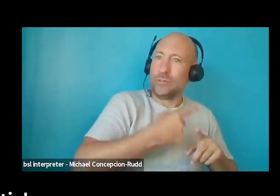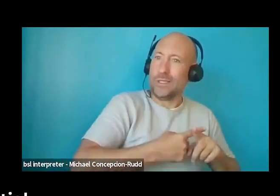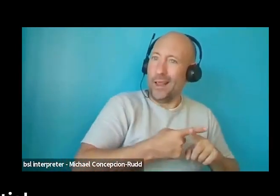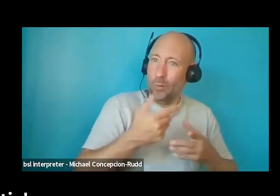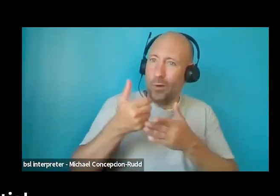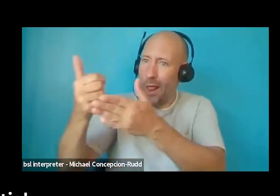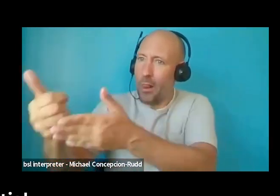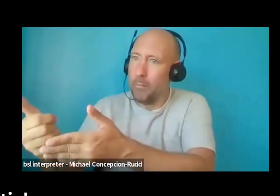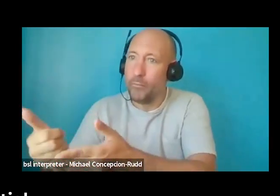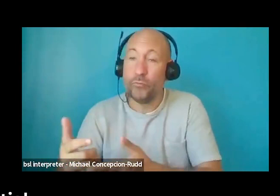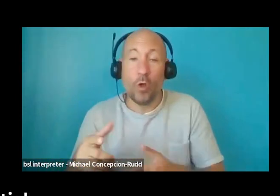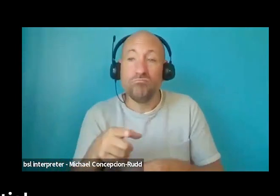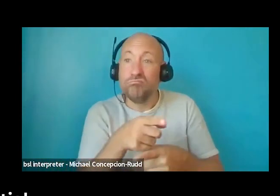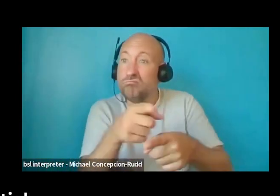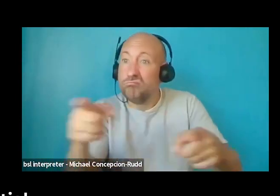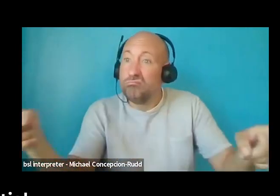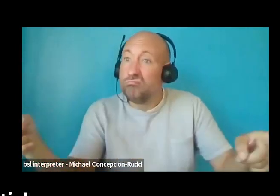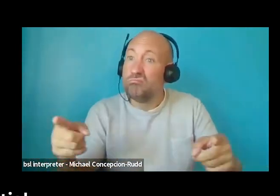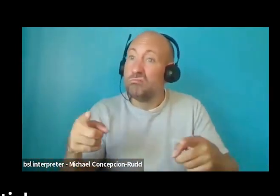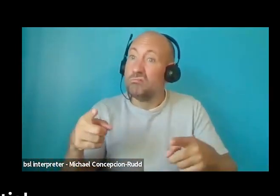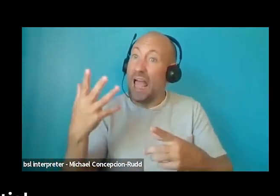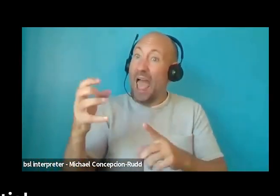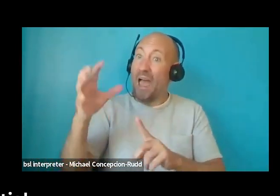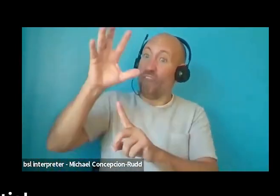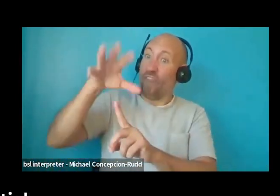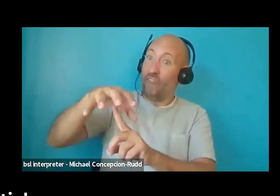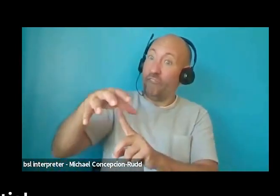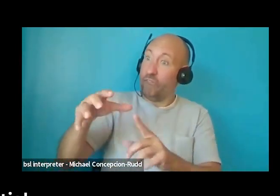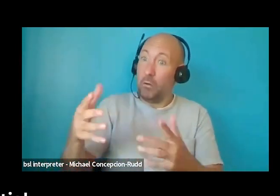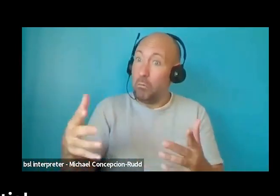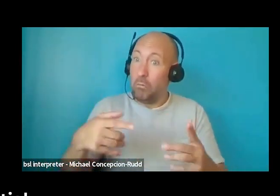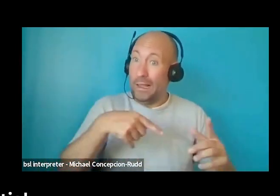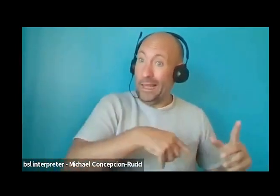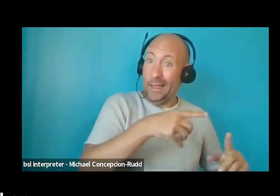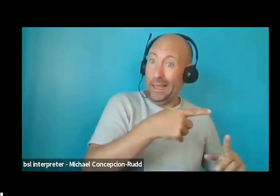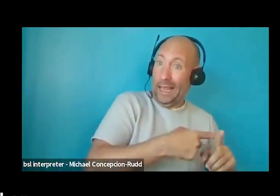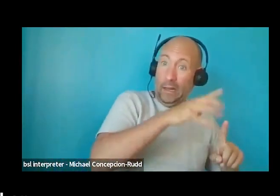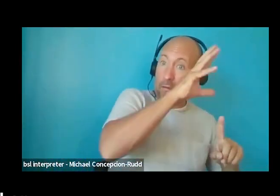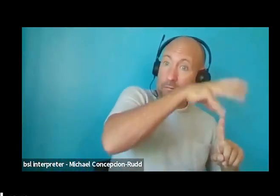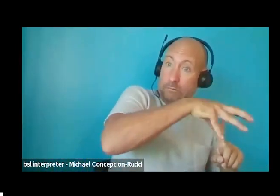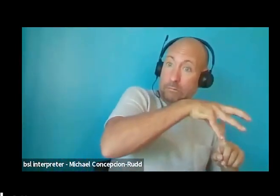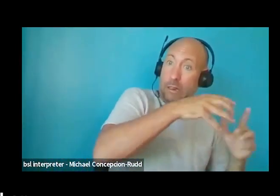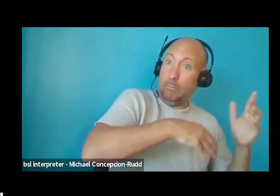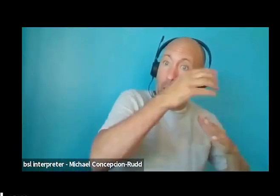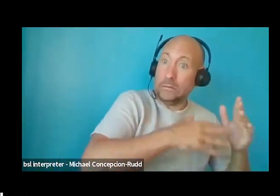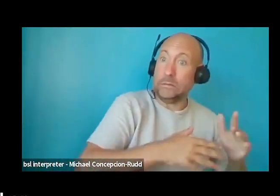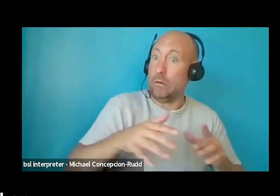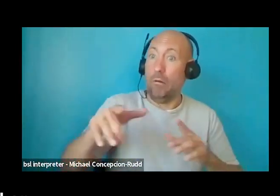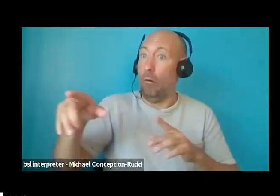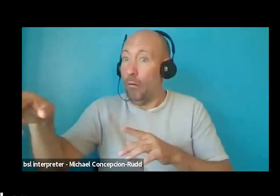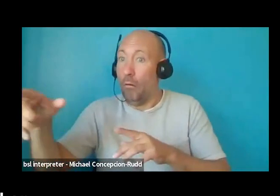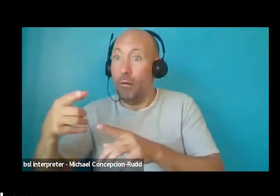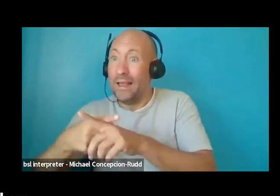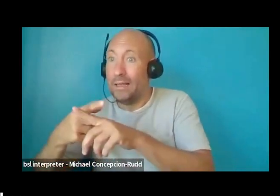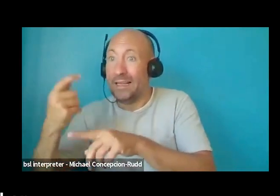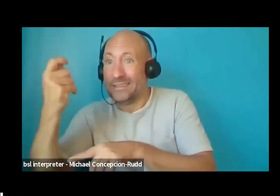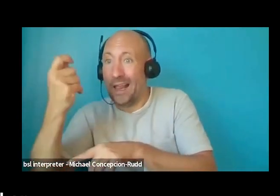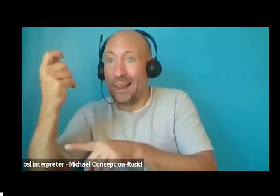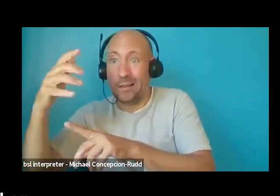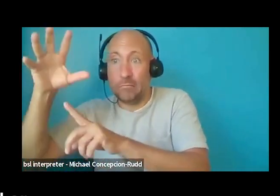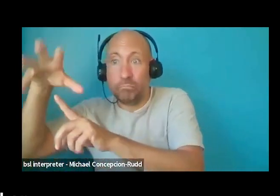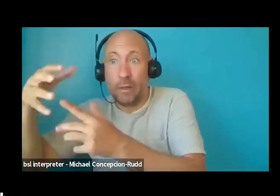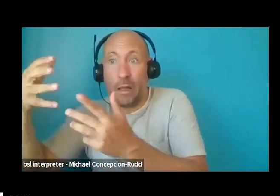Also, if you're a venue or a potential host organization in England or Italy wanting to find disabled or inclusive